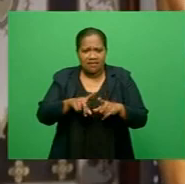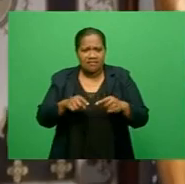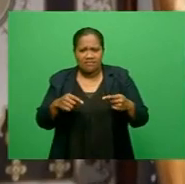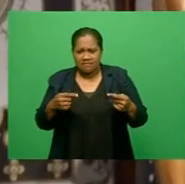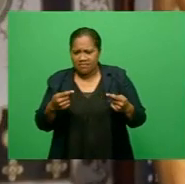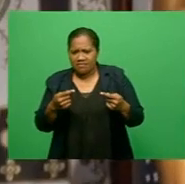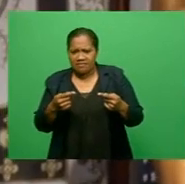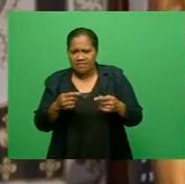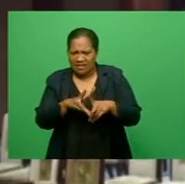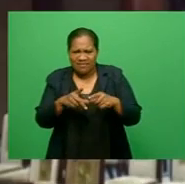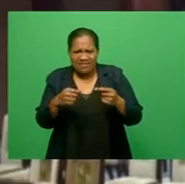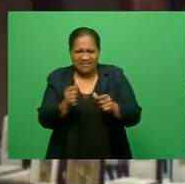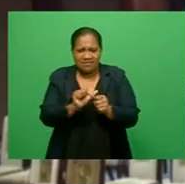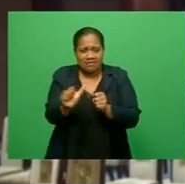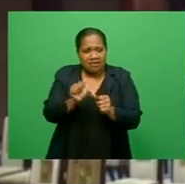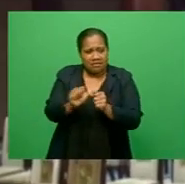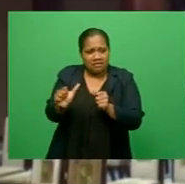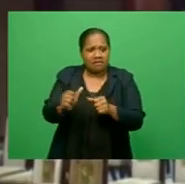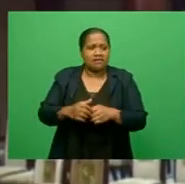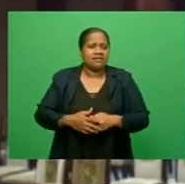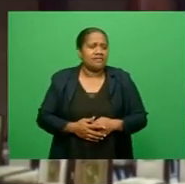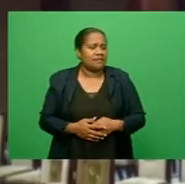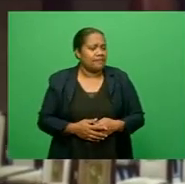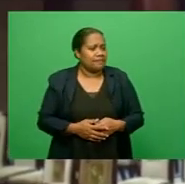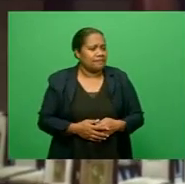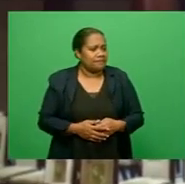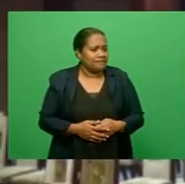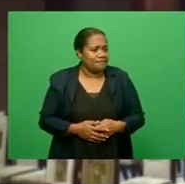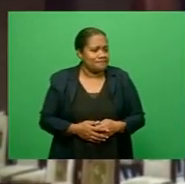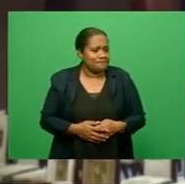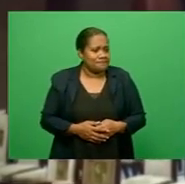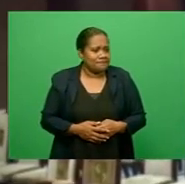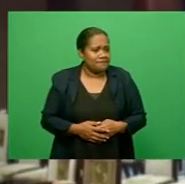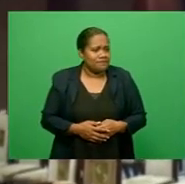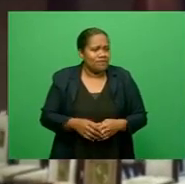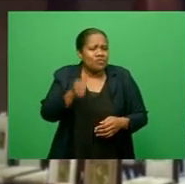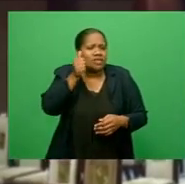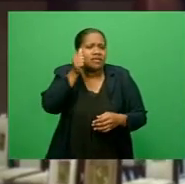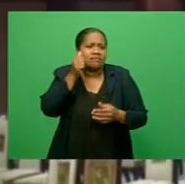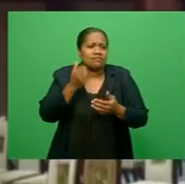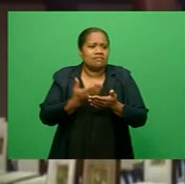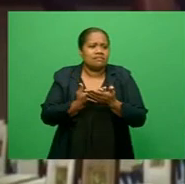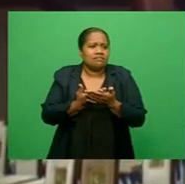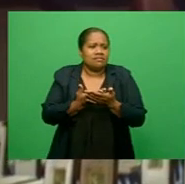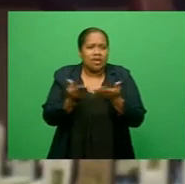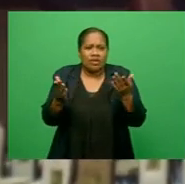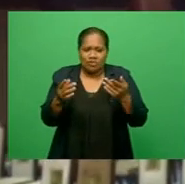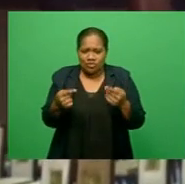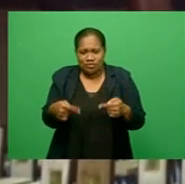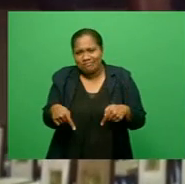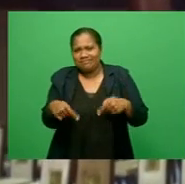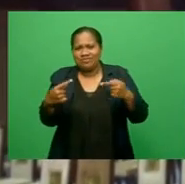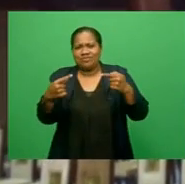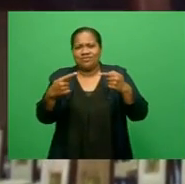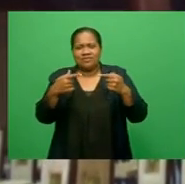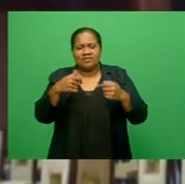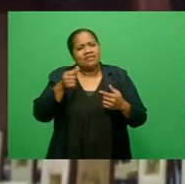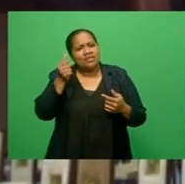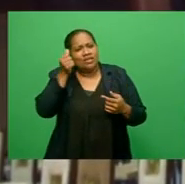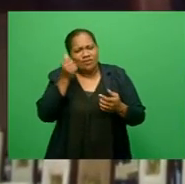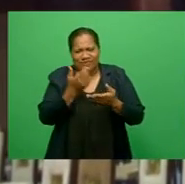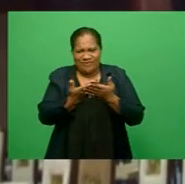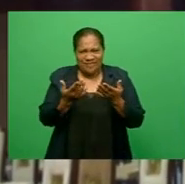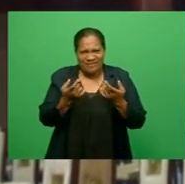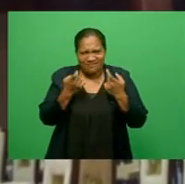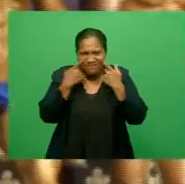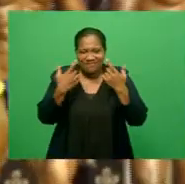getting better. They know how to prep, they know how to diet, they know how to compete. And this just goes to